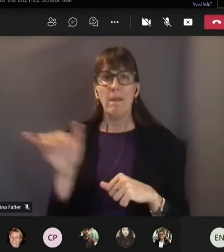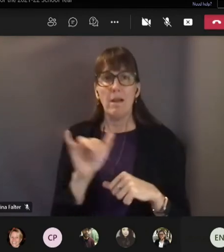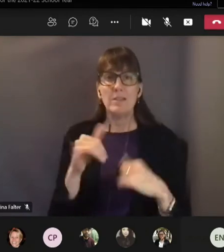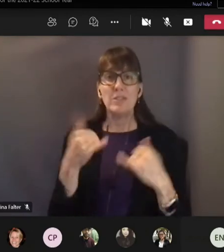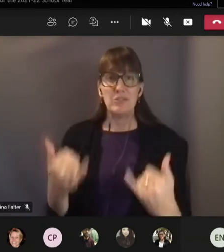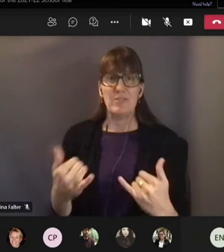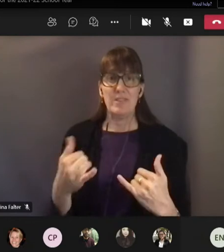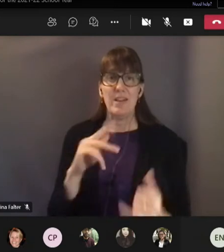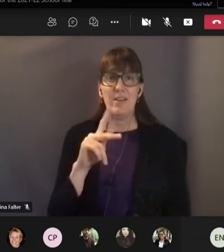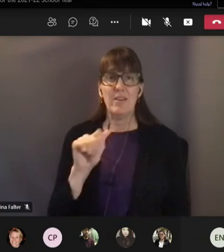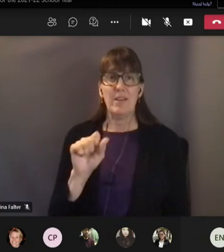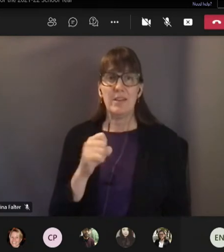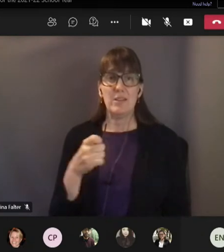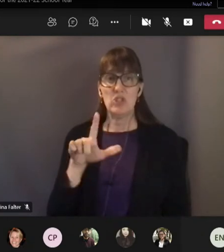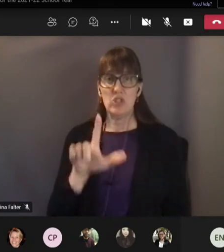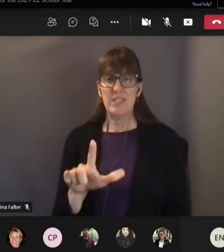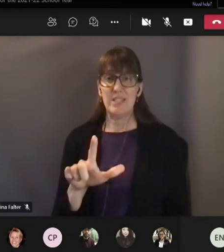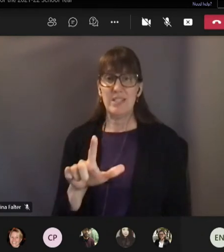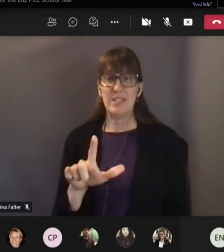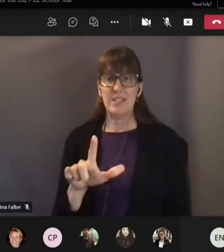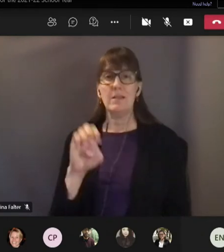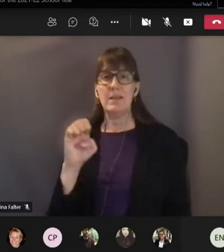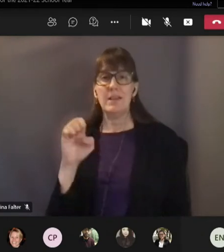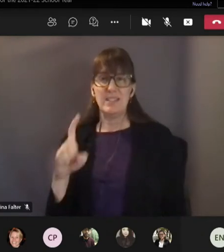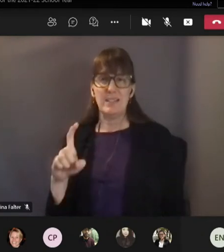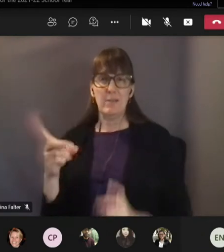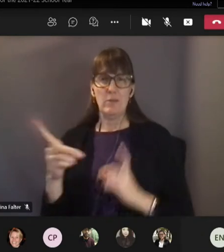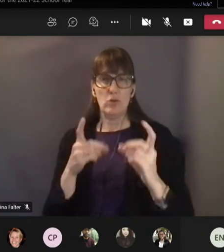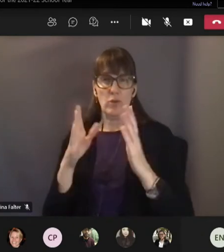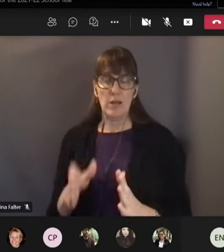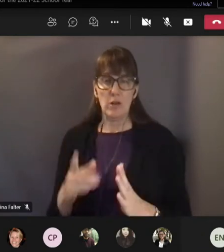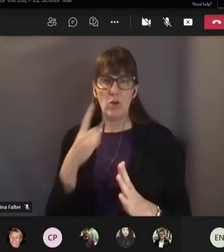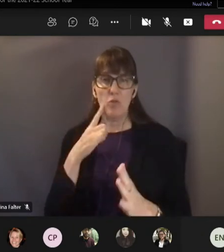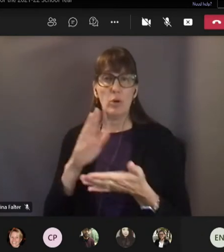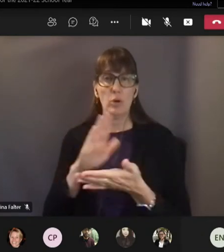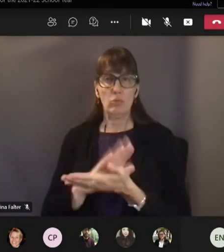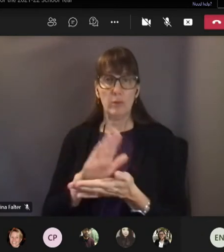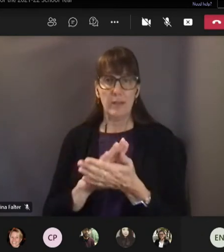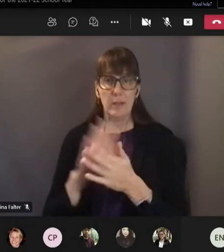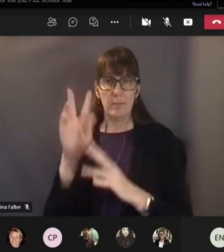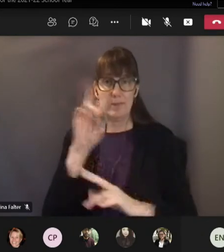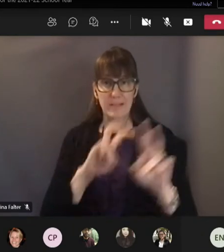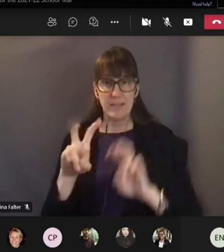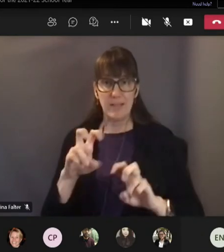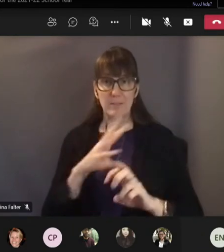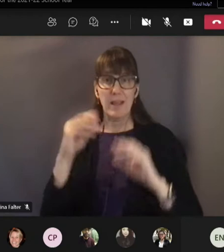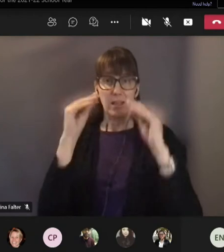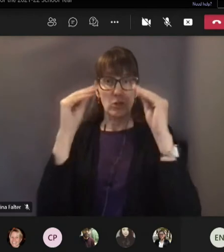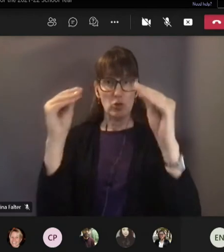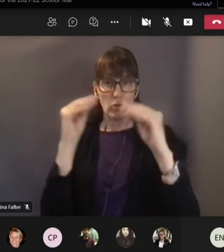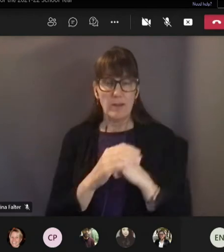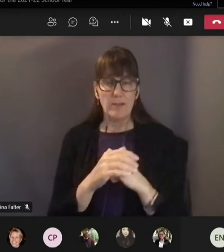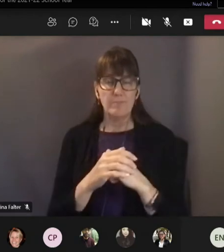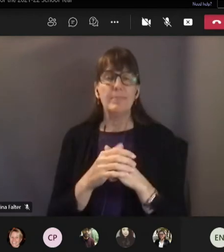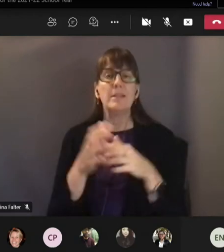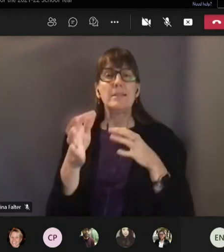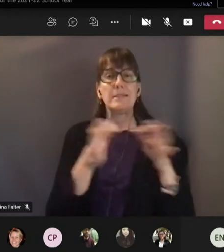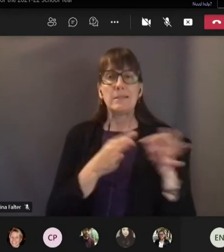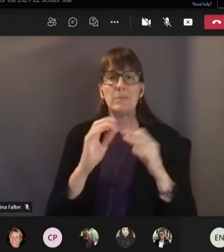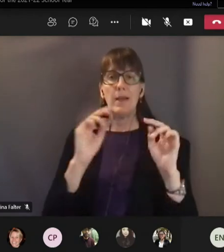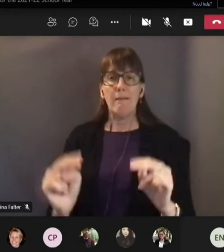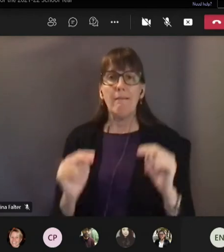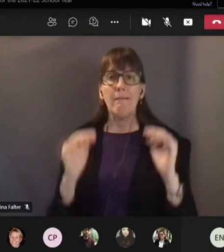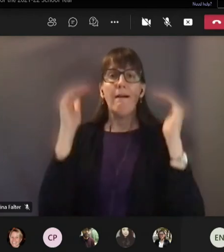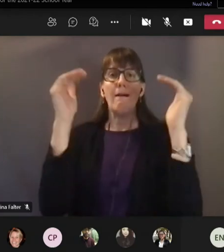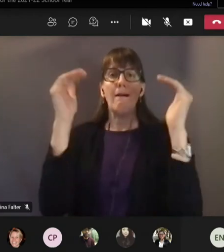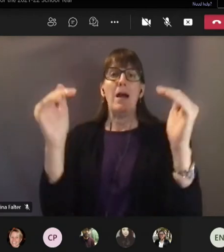Executive Director for Curriculum, Assessment, and Instruction, to tell us about high quality instruction. Kashelle,